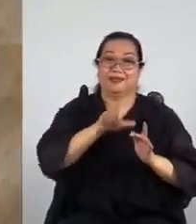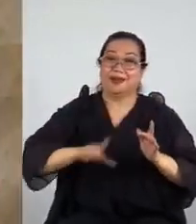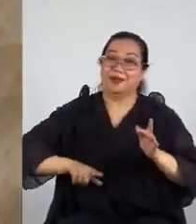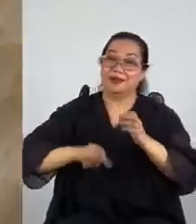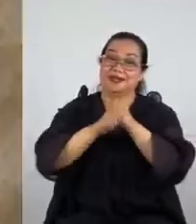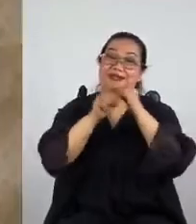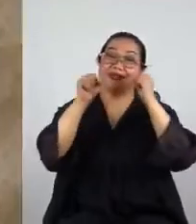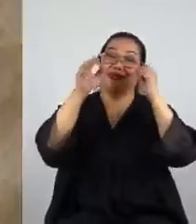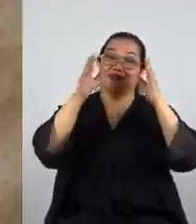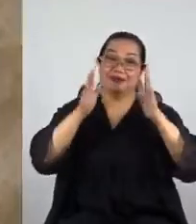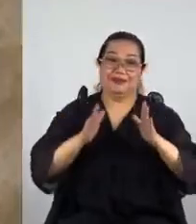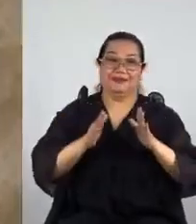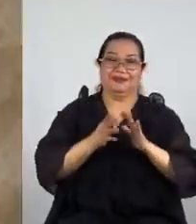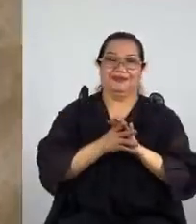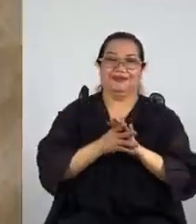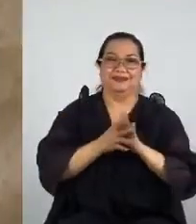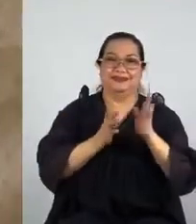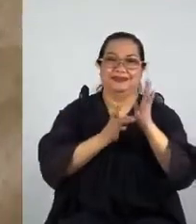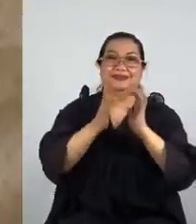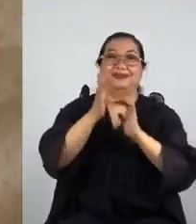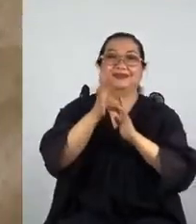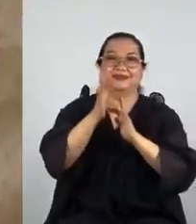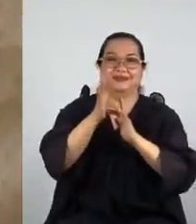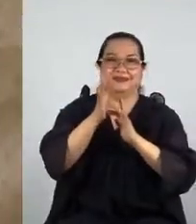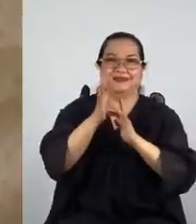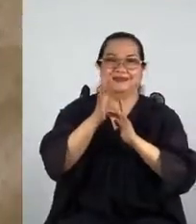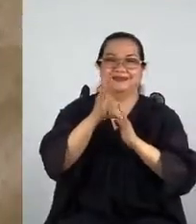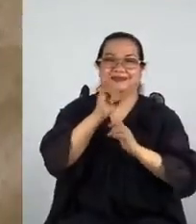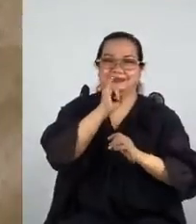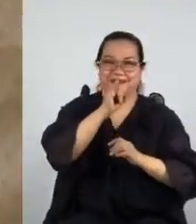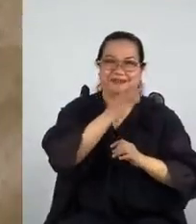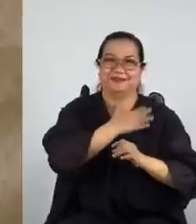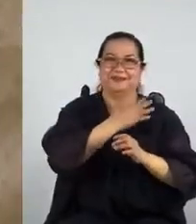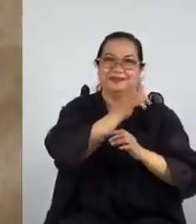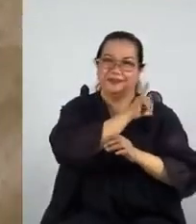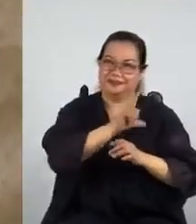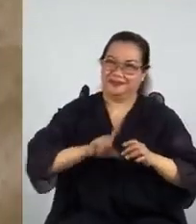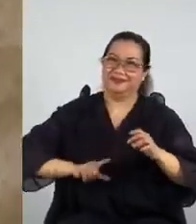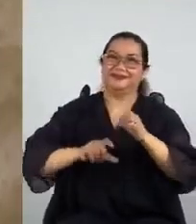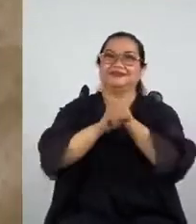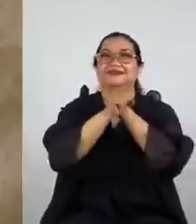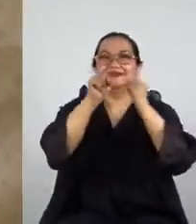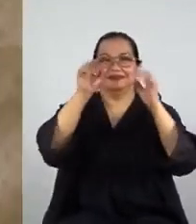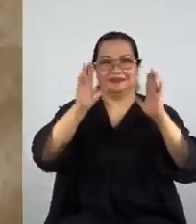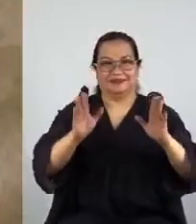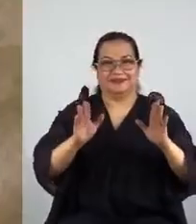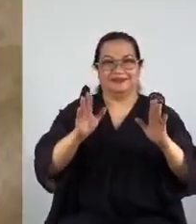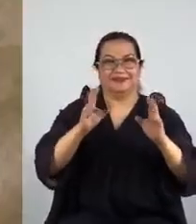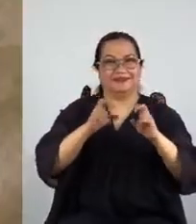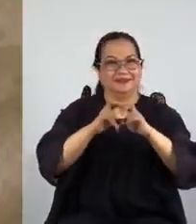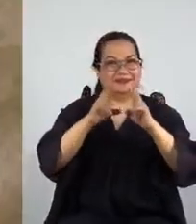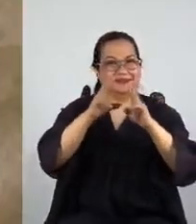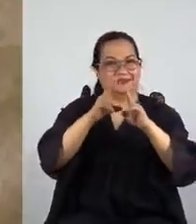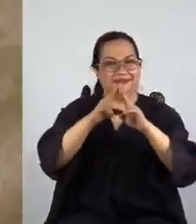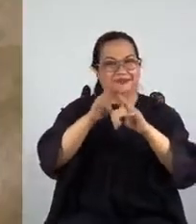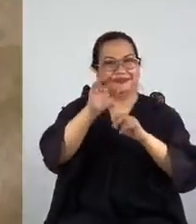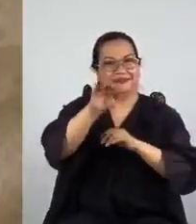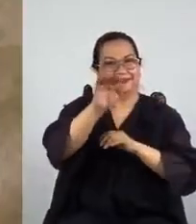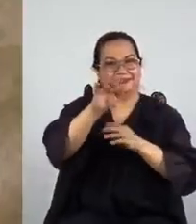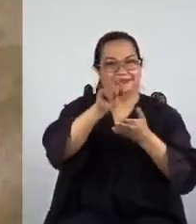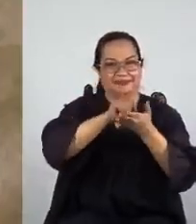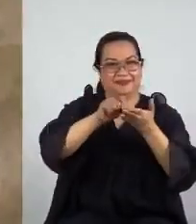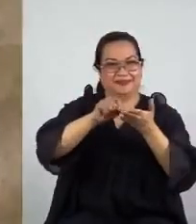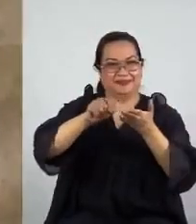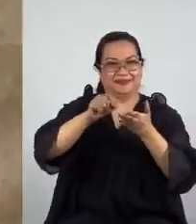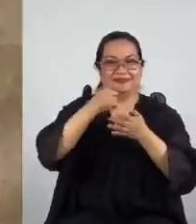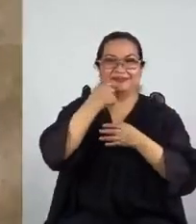Savior. Jesus Christ is my Lord and Savior. He even prompted me to write,